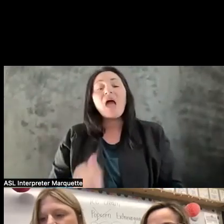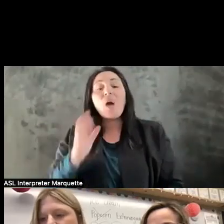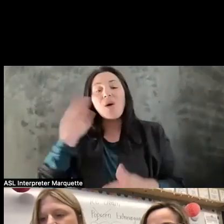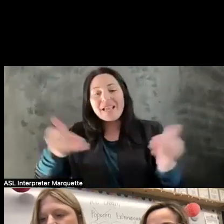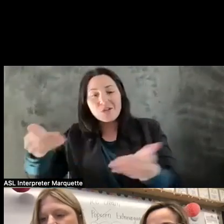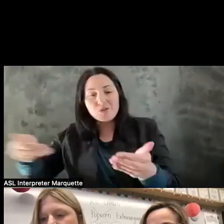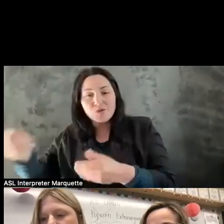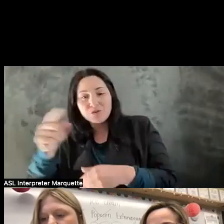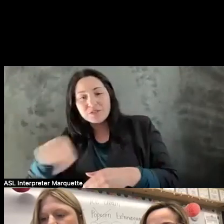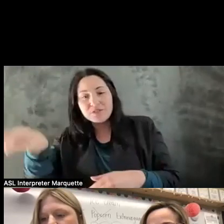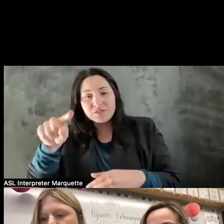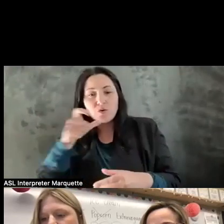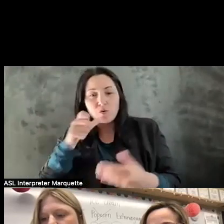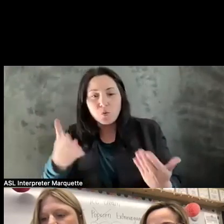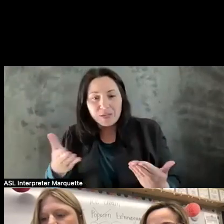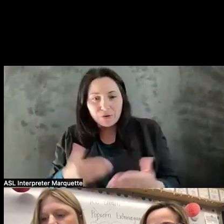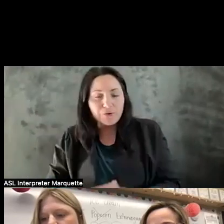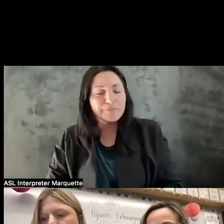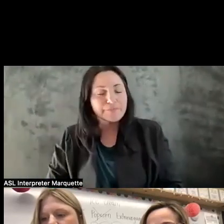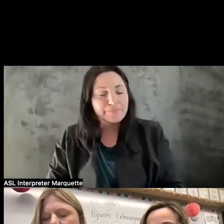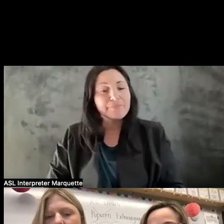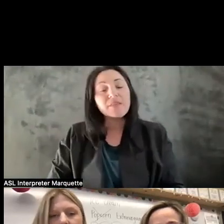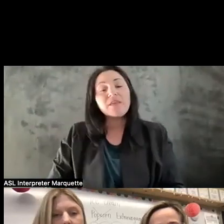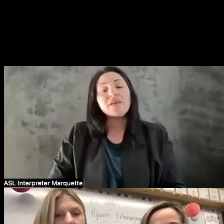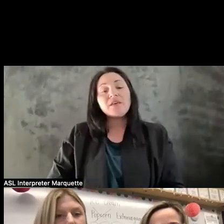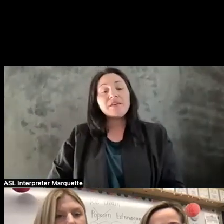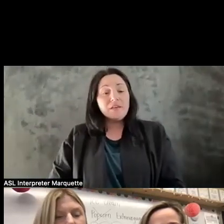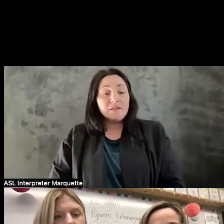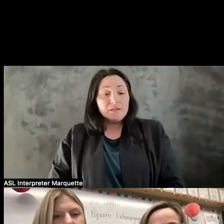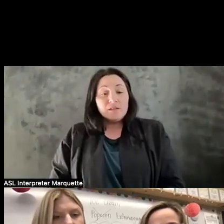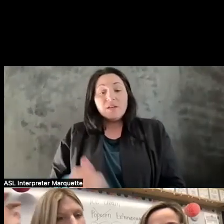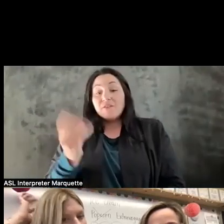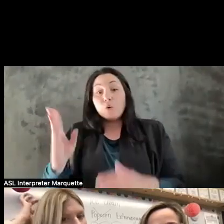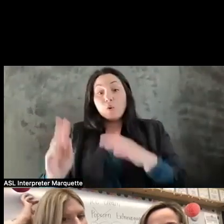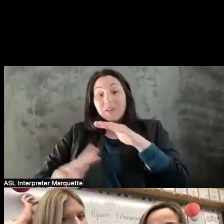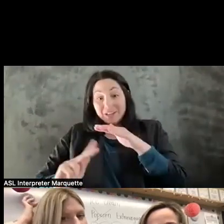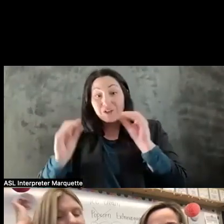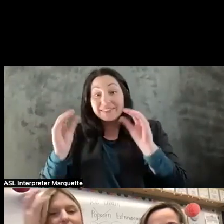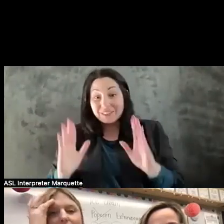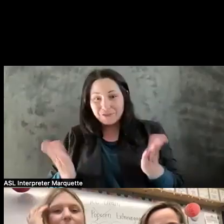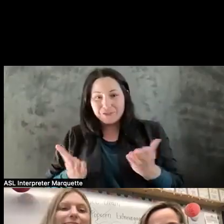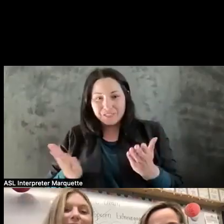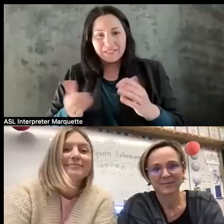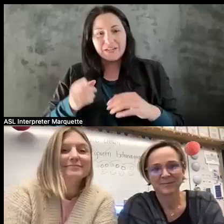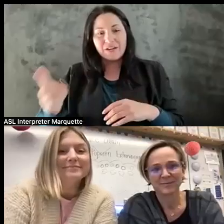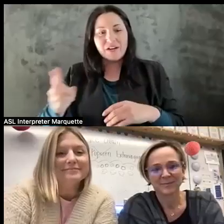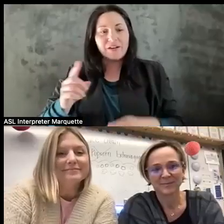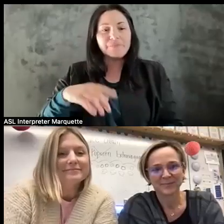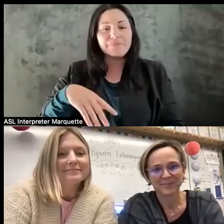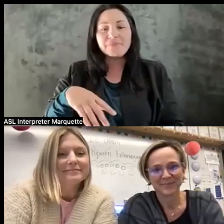some of the people on our call today. We have a few of our kinder teachers. We have Frau